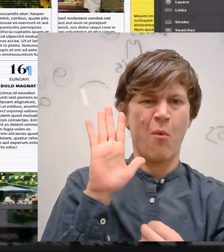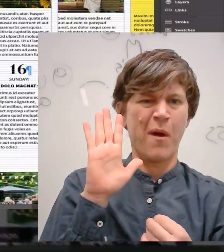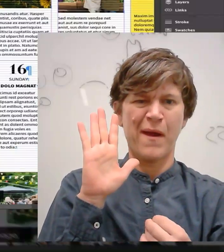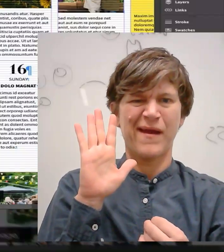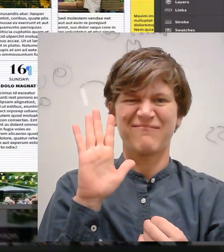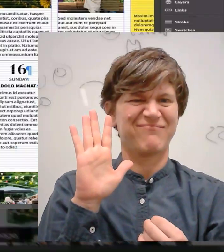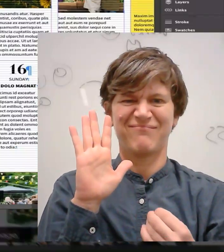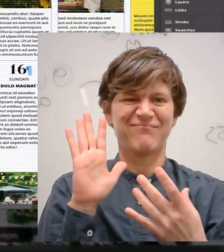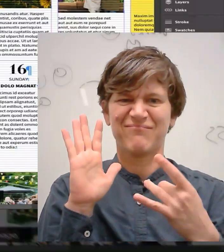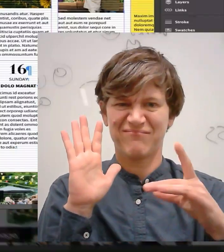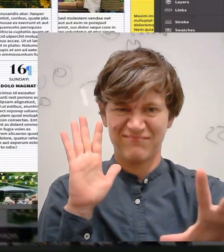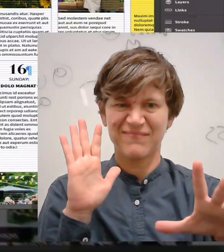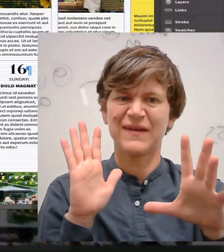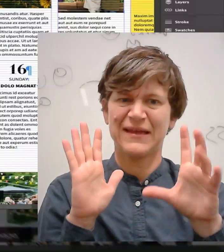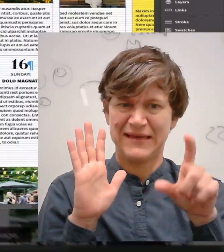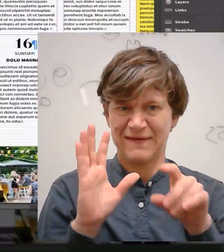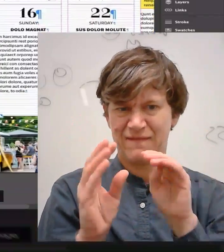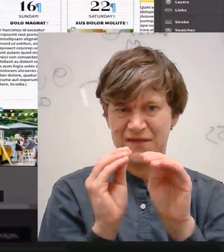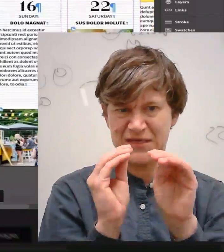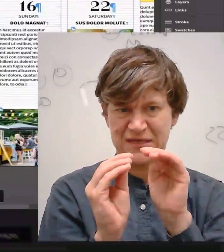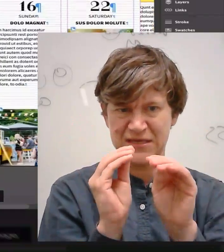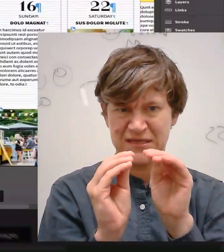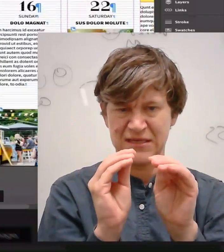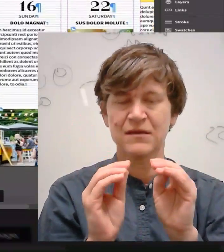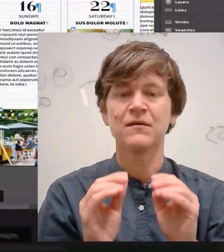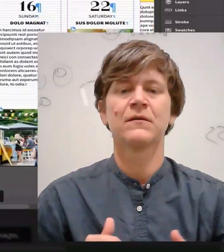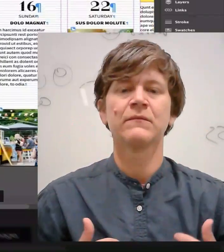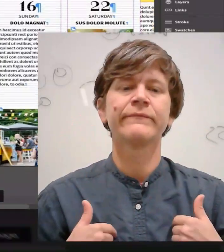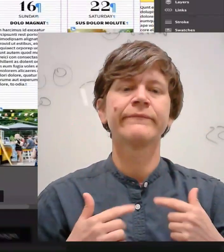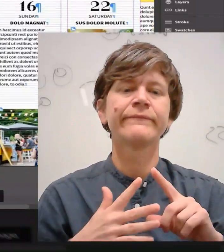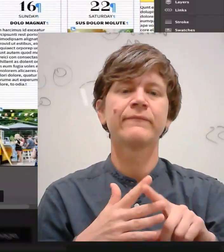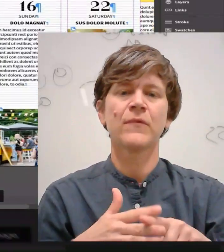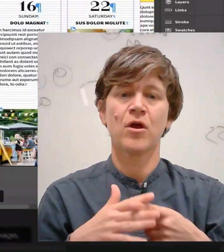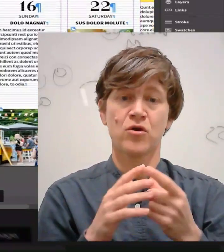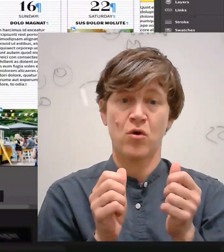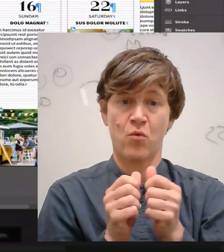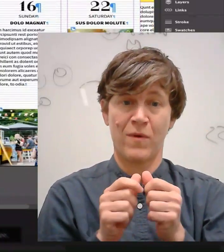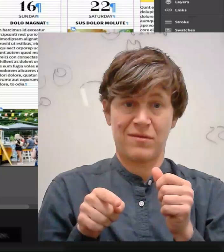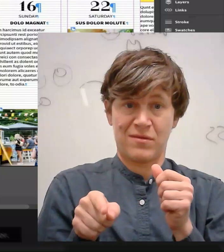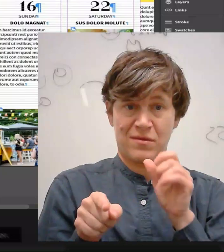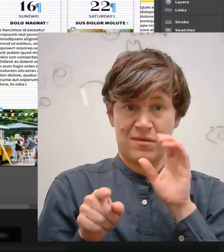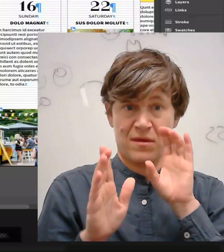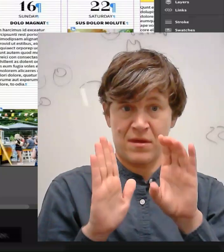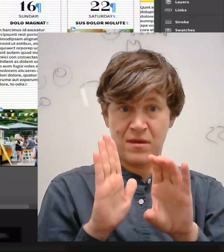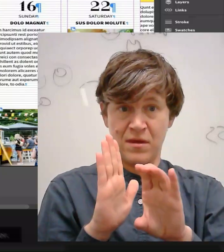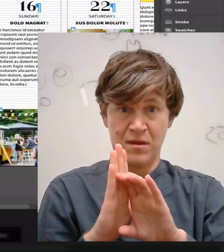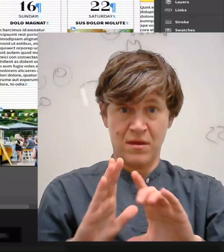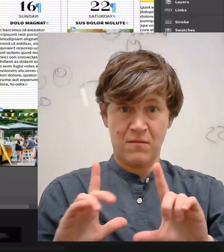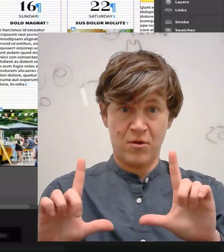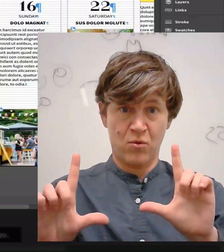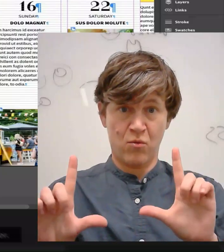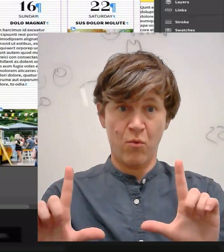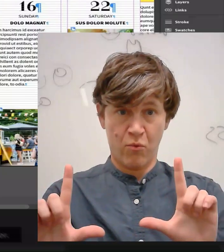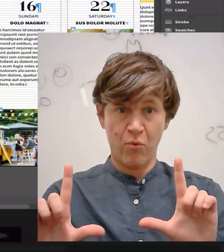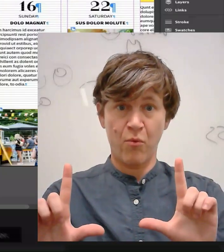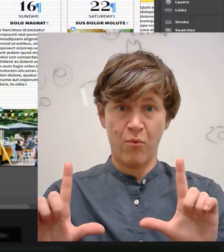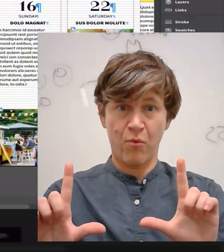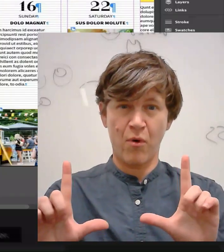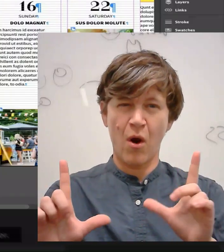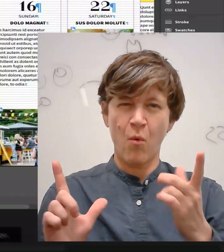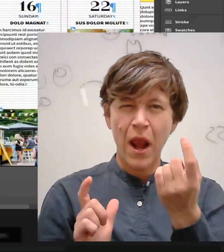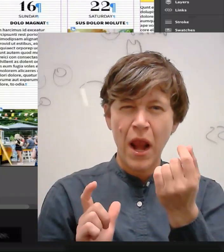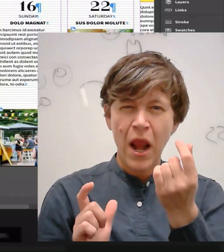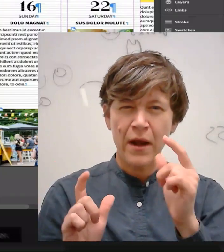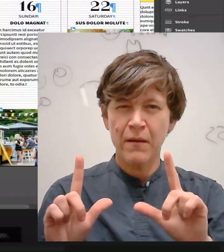want to do is start out with this image and I'm going to make that a little